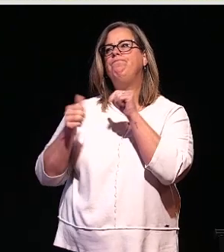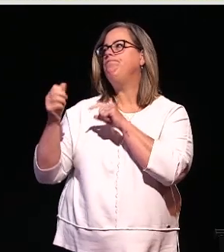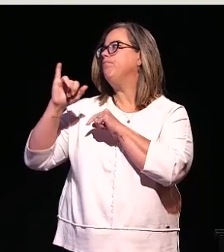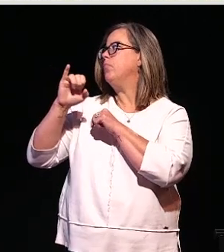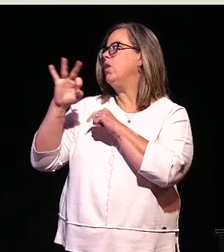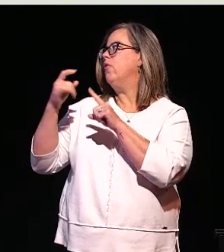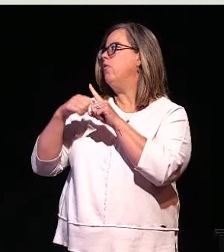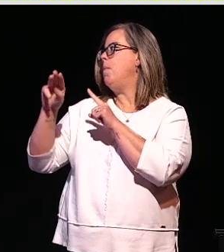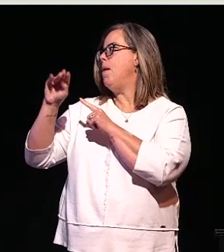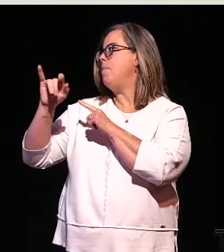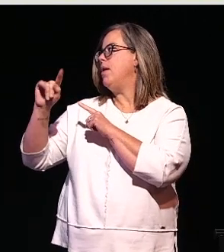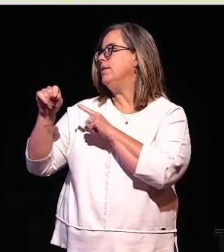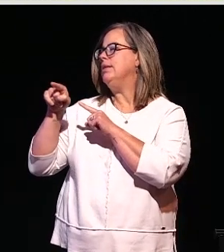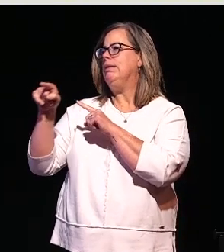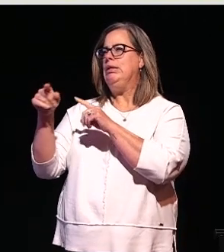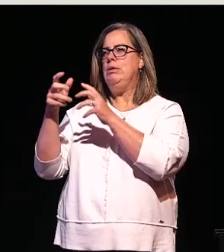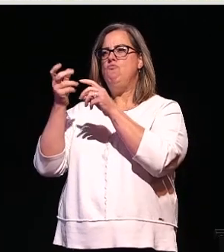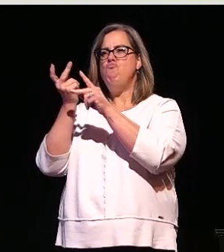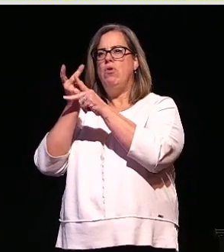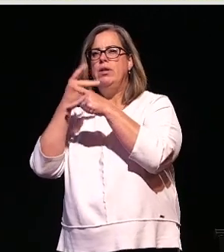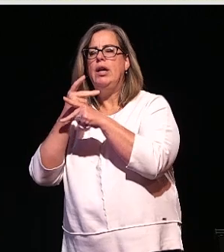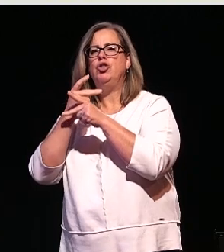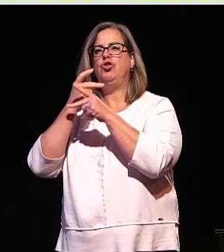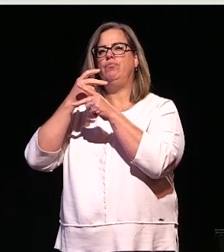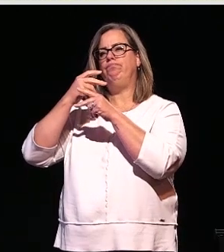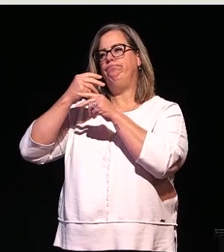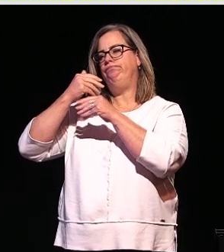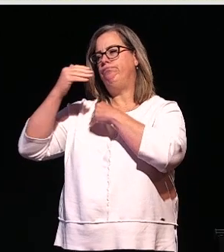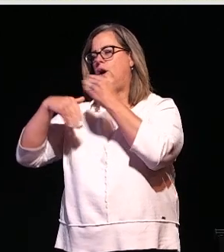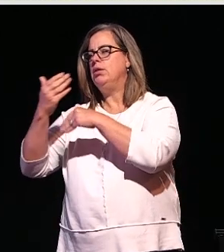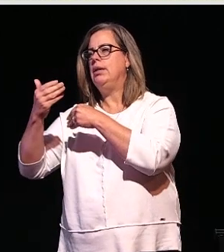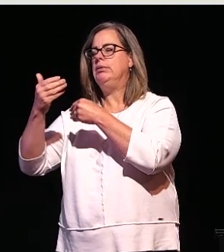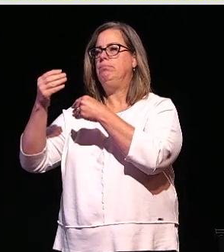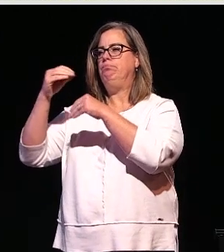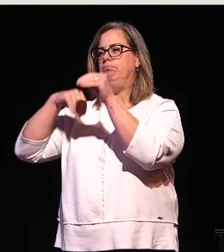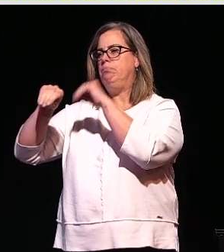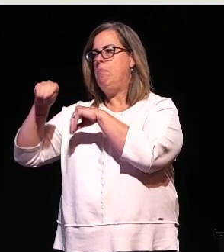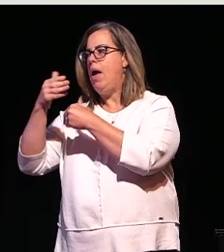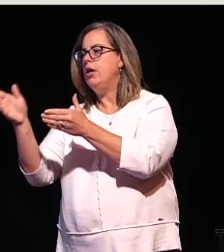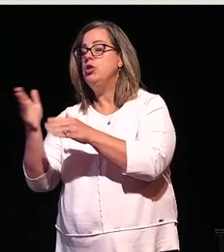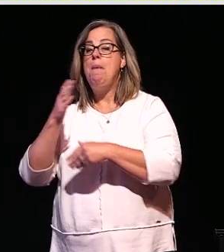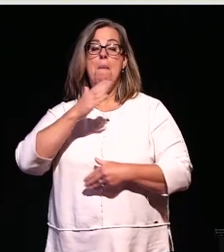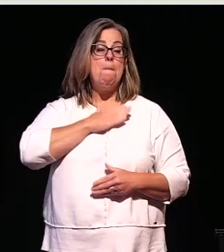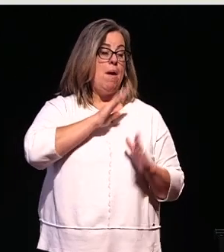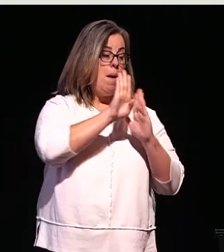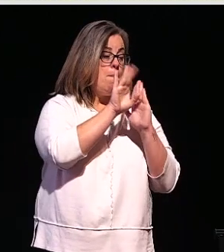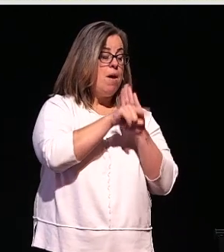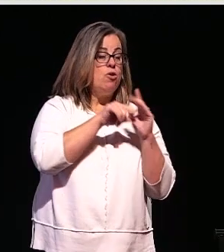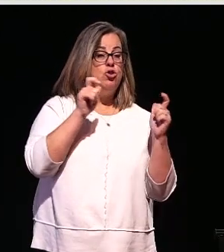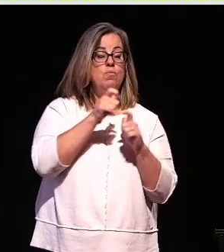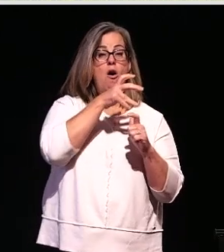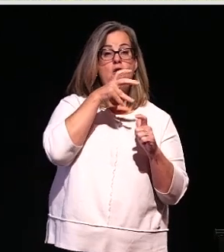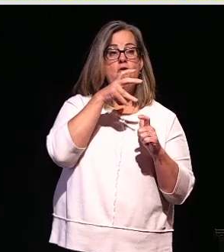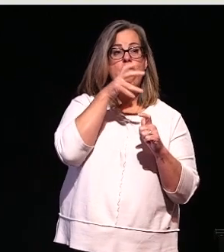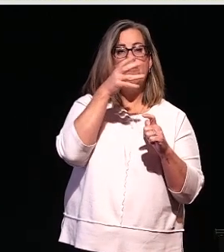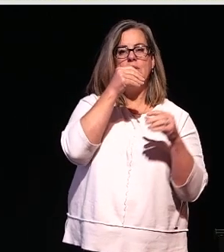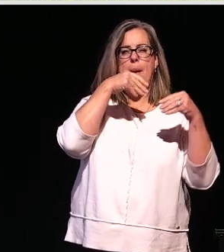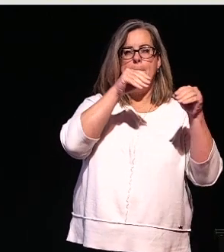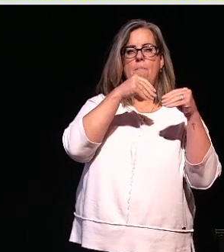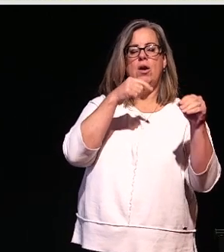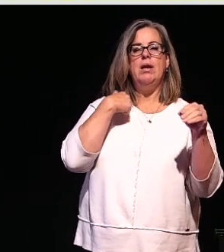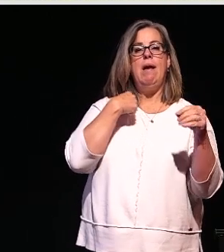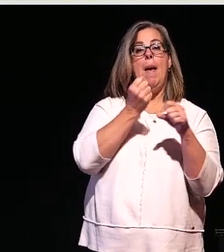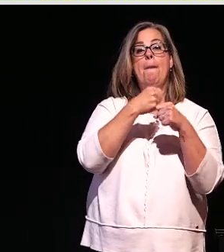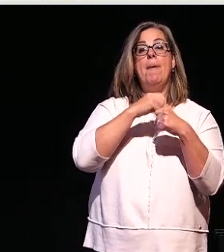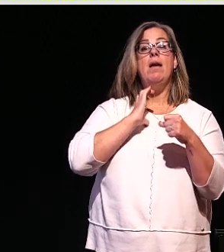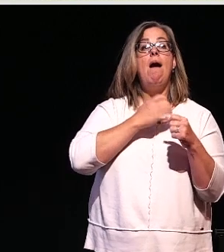things production, co-packing. My background is small farms education and marketing. I create our